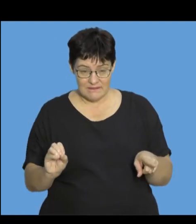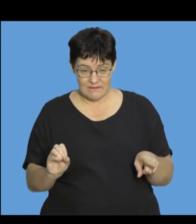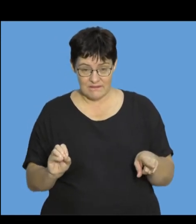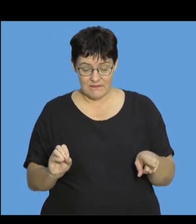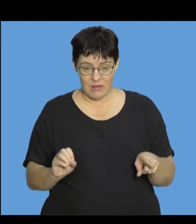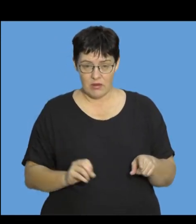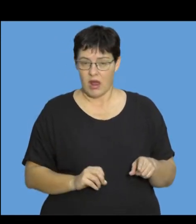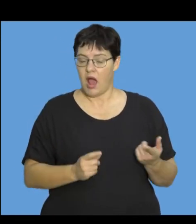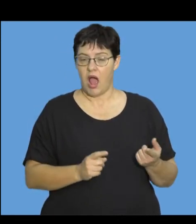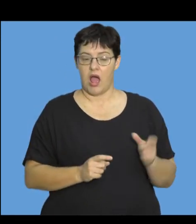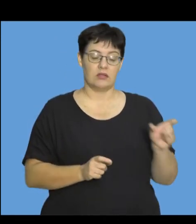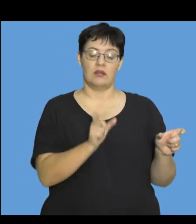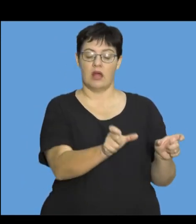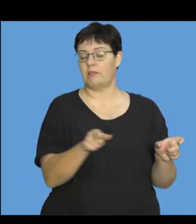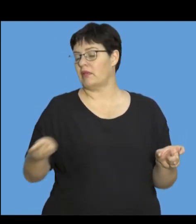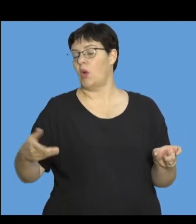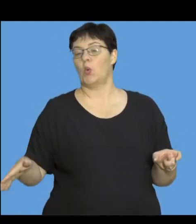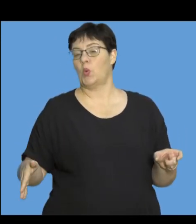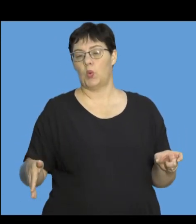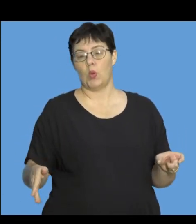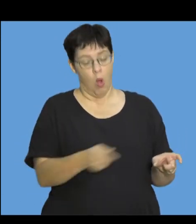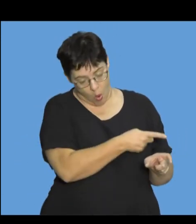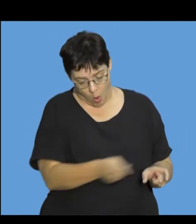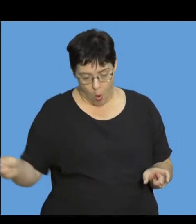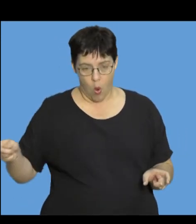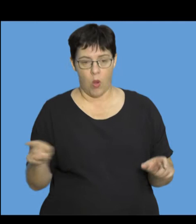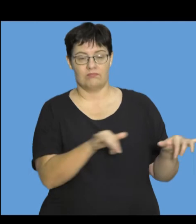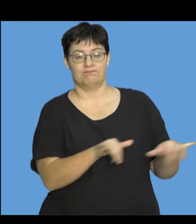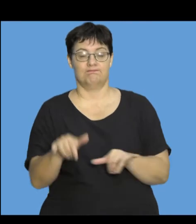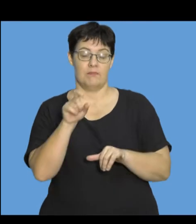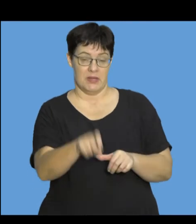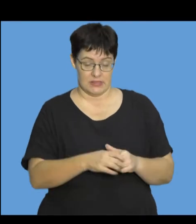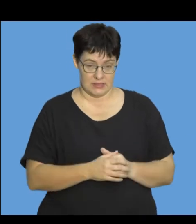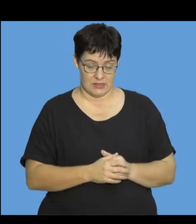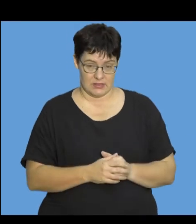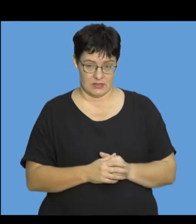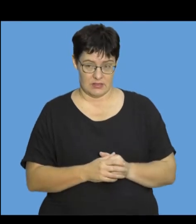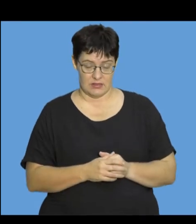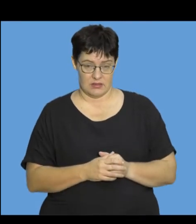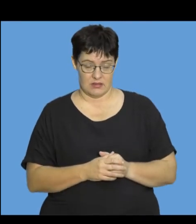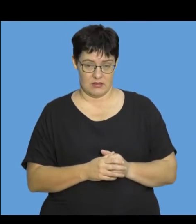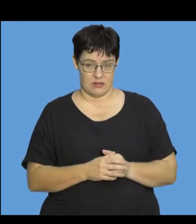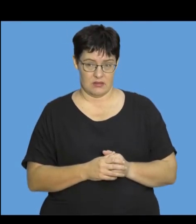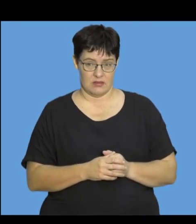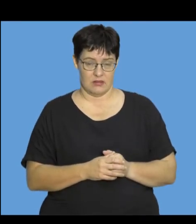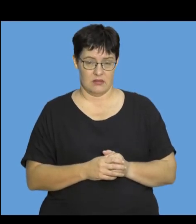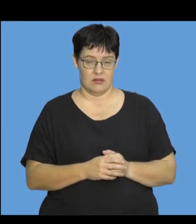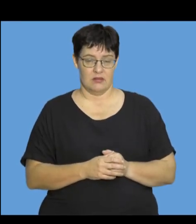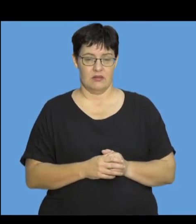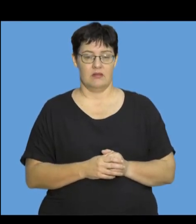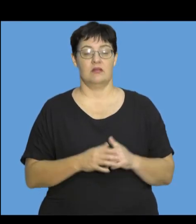just on the first 2 terms and then the last 2 terms do not have anything. And then you act as though you're taking out a common factor for